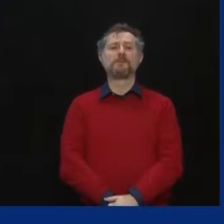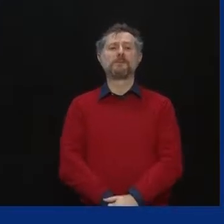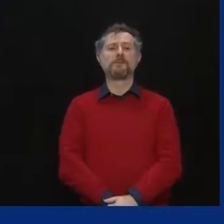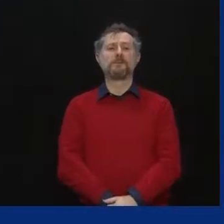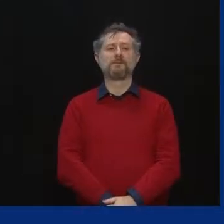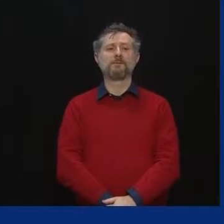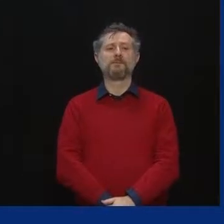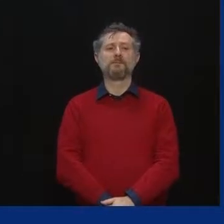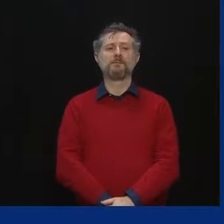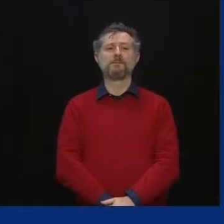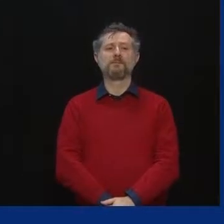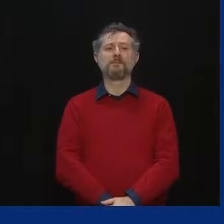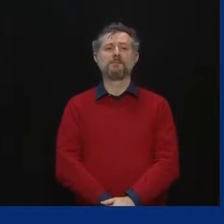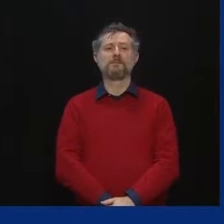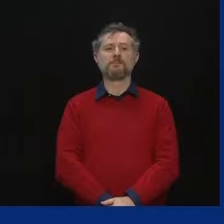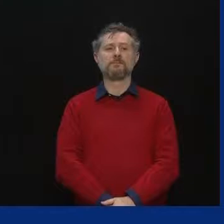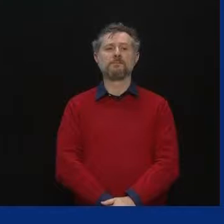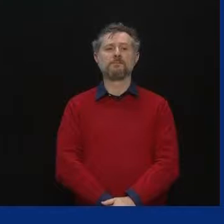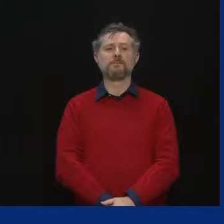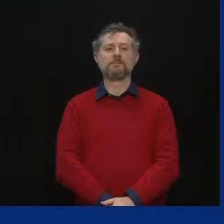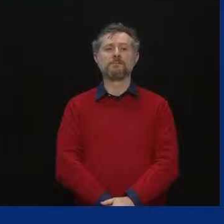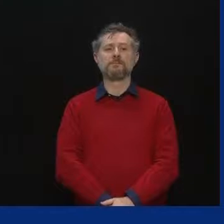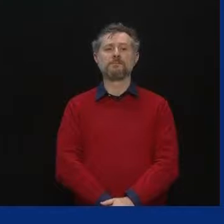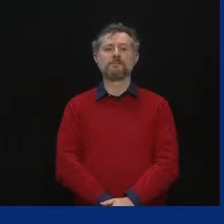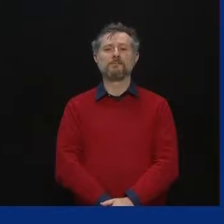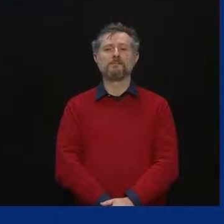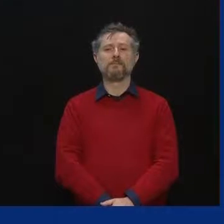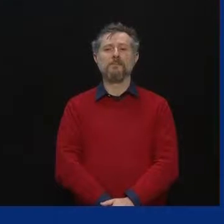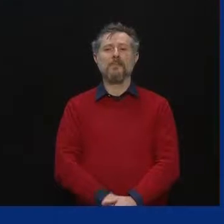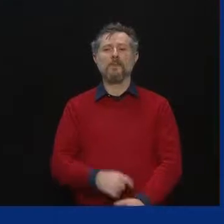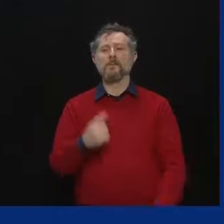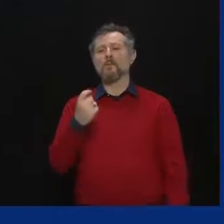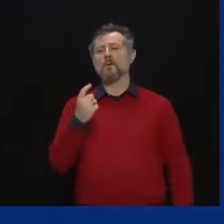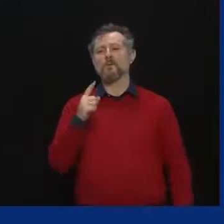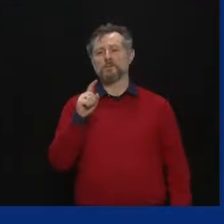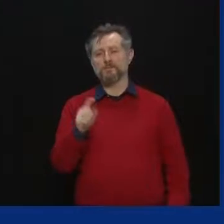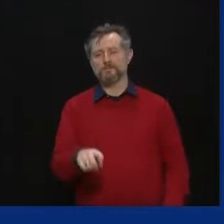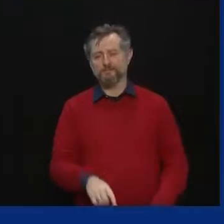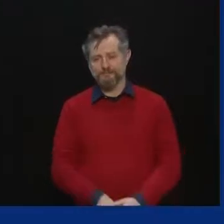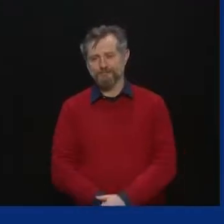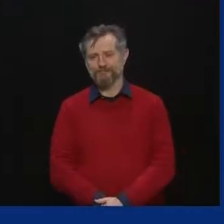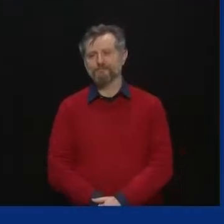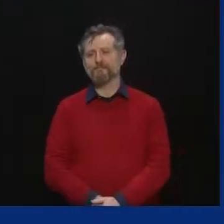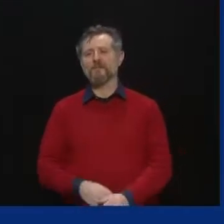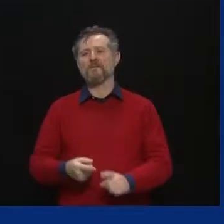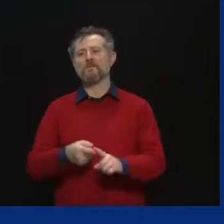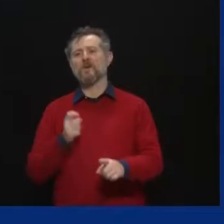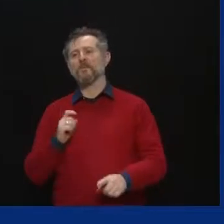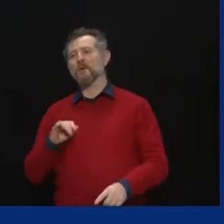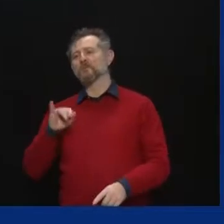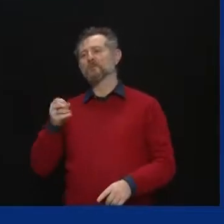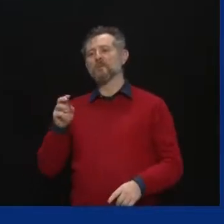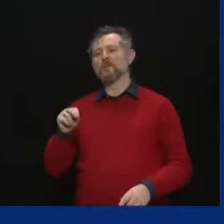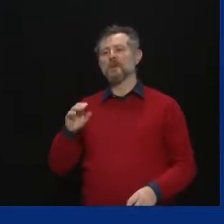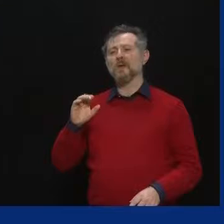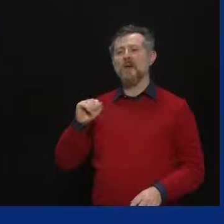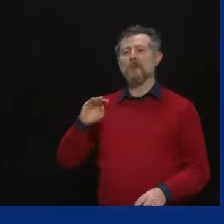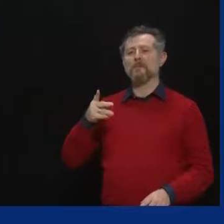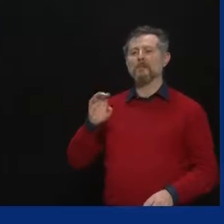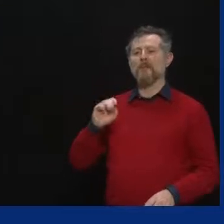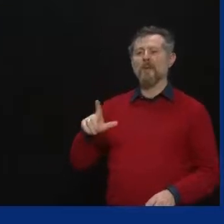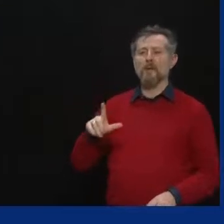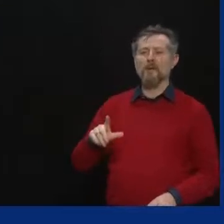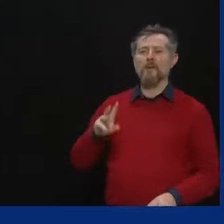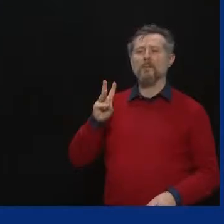Thank you very much, Mr. Garcia and Governor. Governor, we have time for just one more question this afternoon that comes from John Campbell of WNYC.